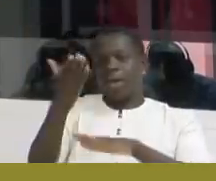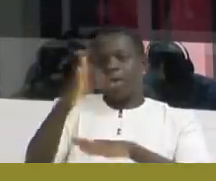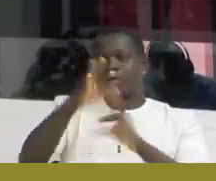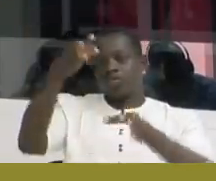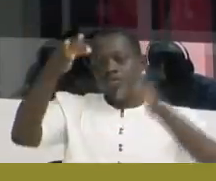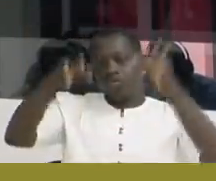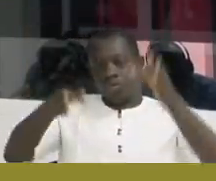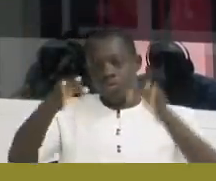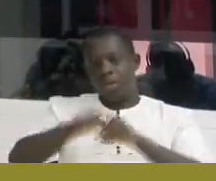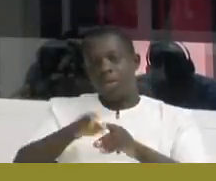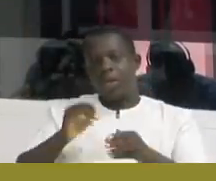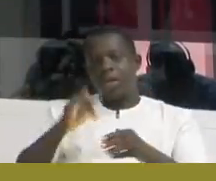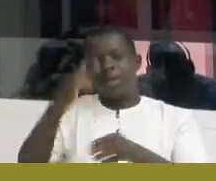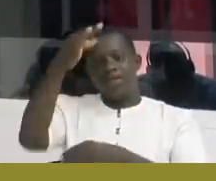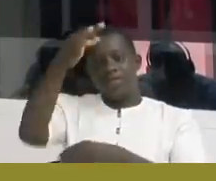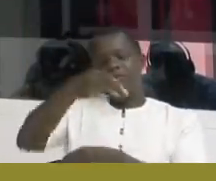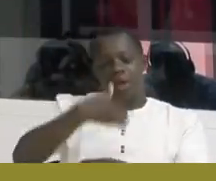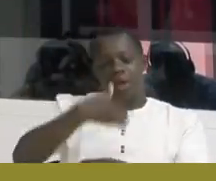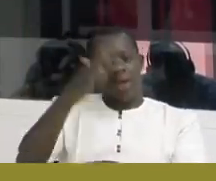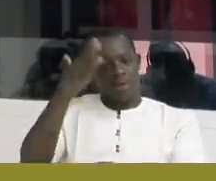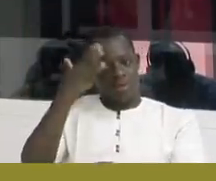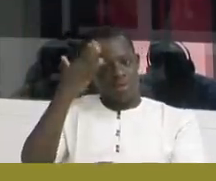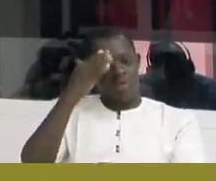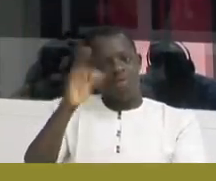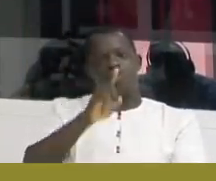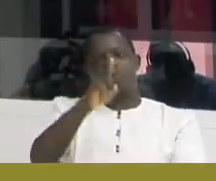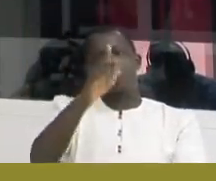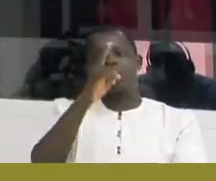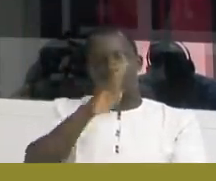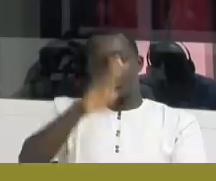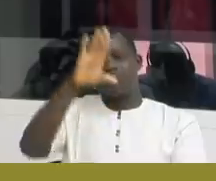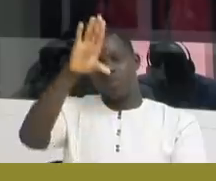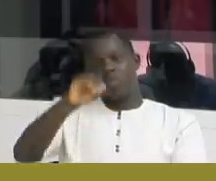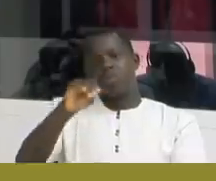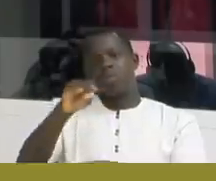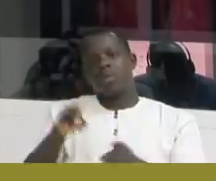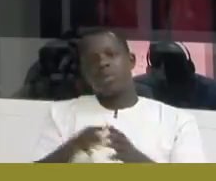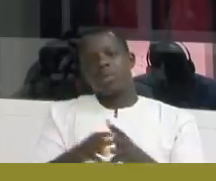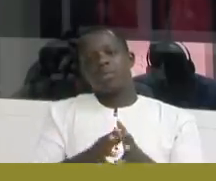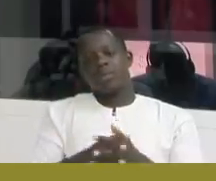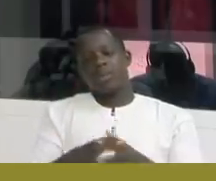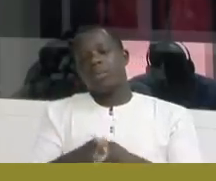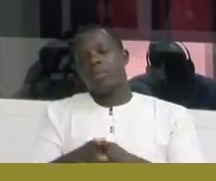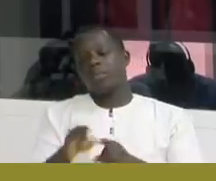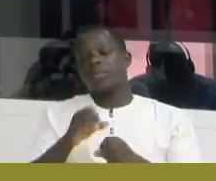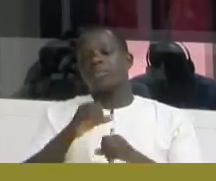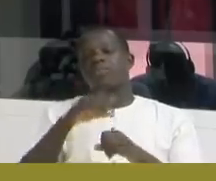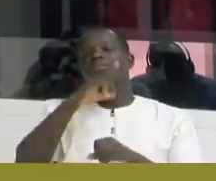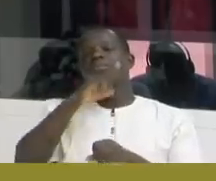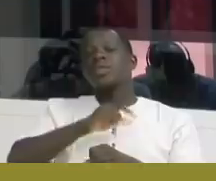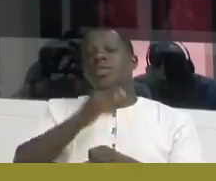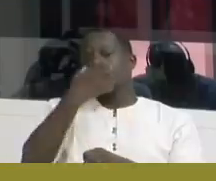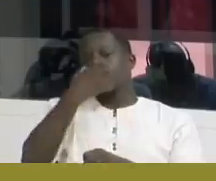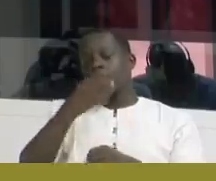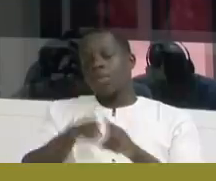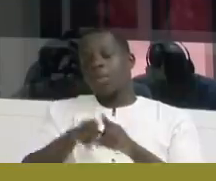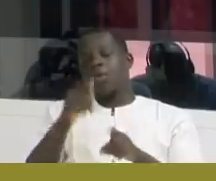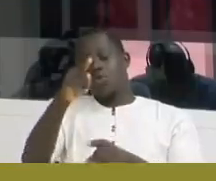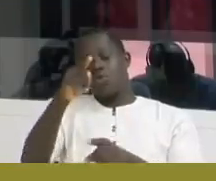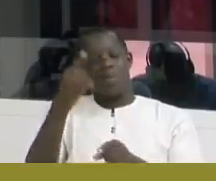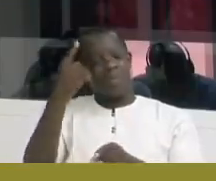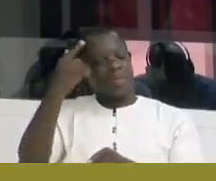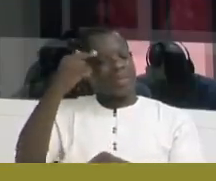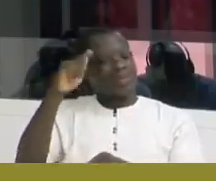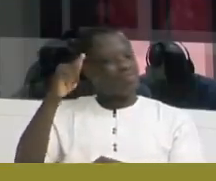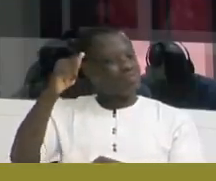I know what you're trying to do, sir. Mr. Singhateh, maybe you're trying to smell too far away. No. We are here now. We are here,